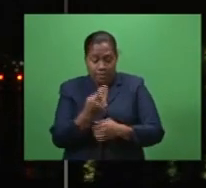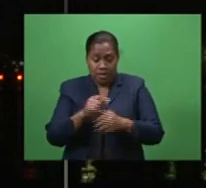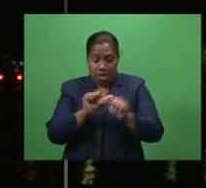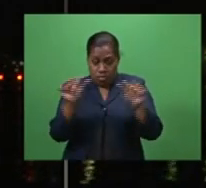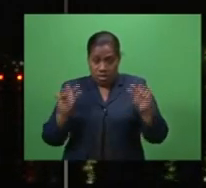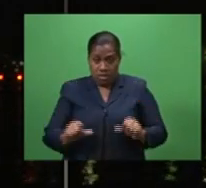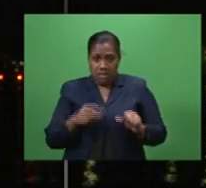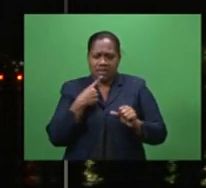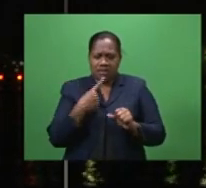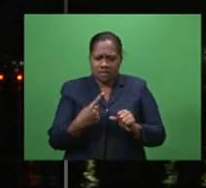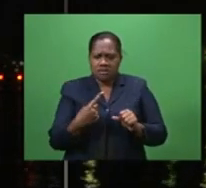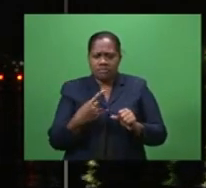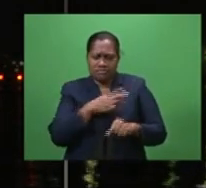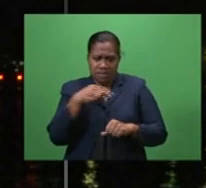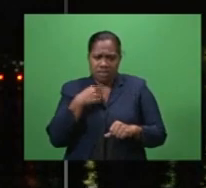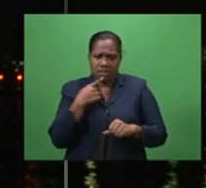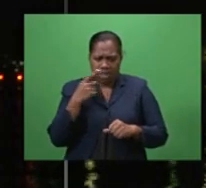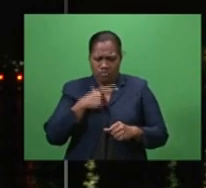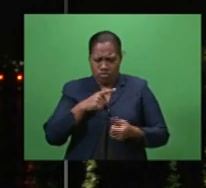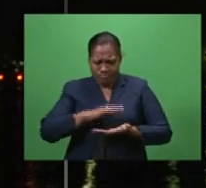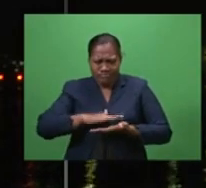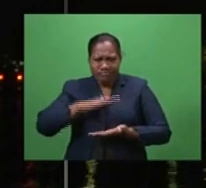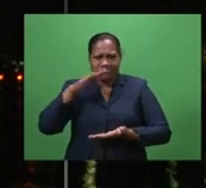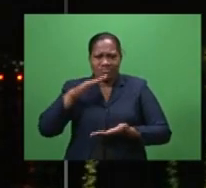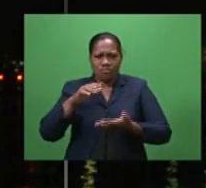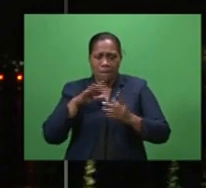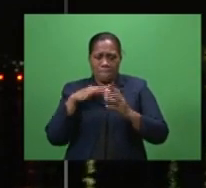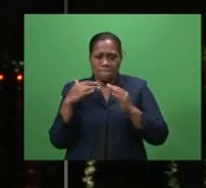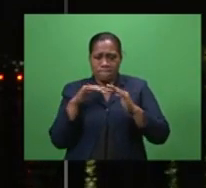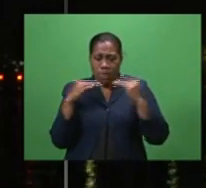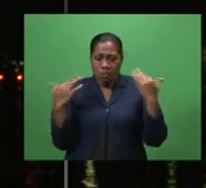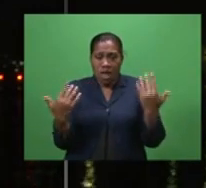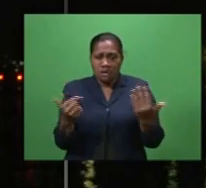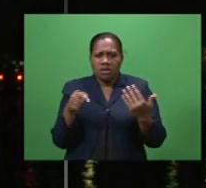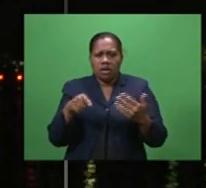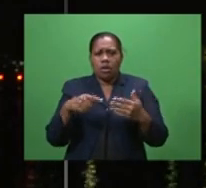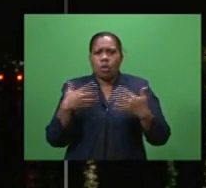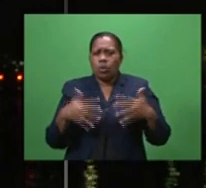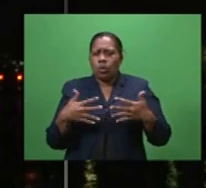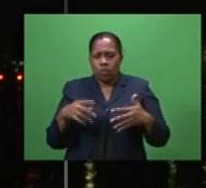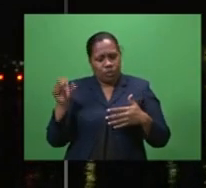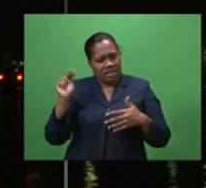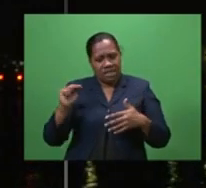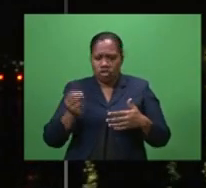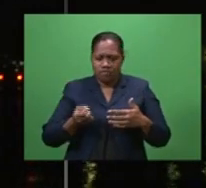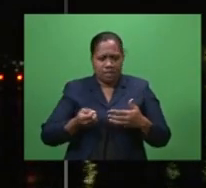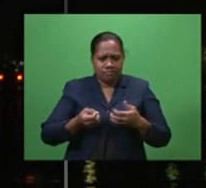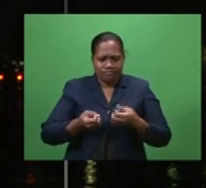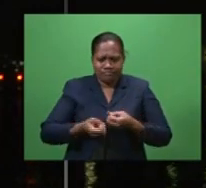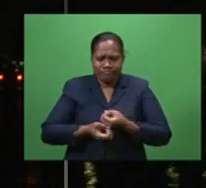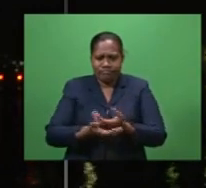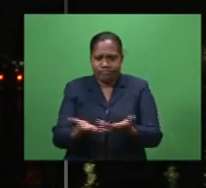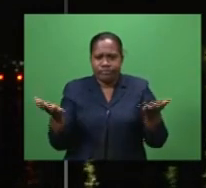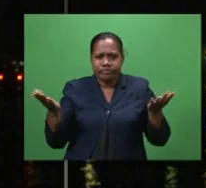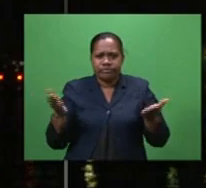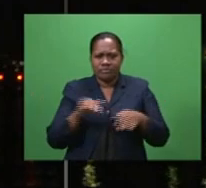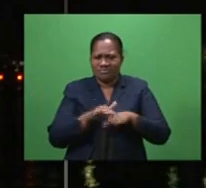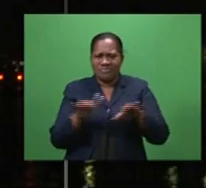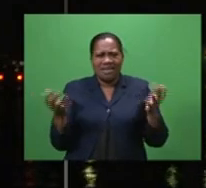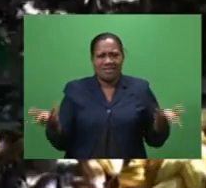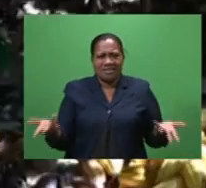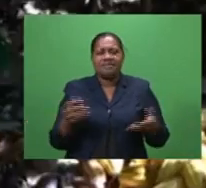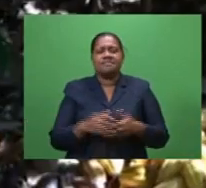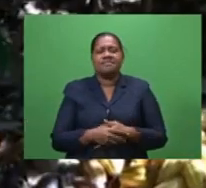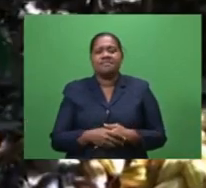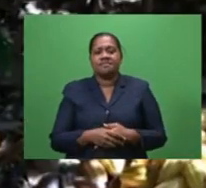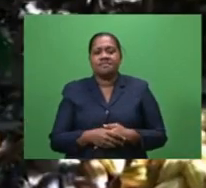Reddy said the increasing population is a contributing factor that needs to be addressed. Sainani Mboila reports.